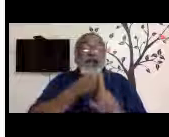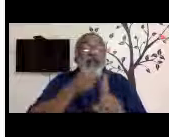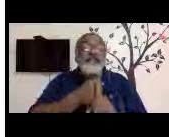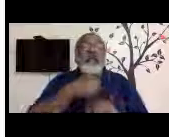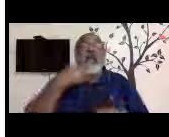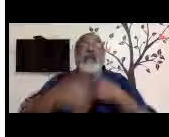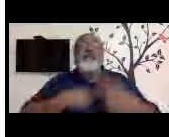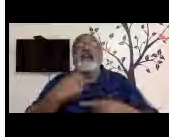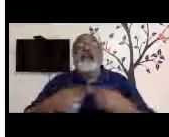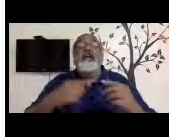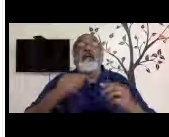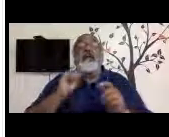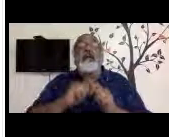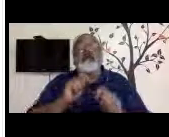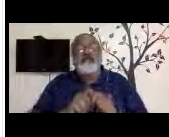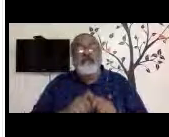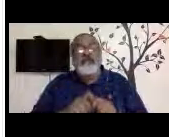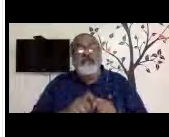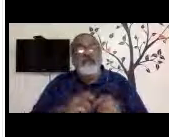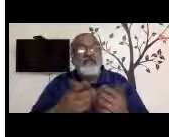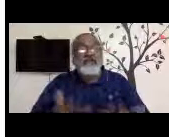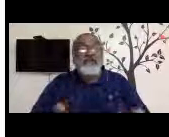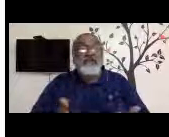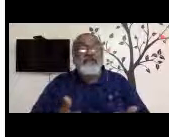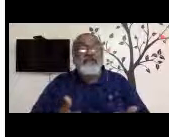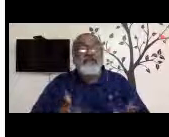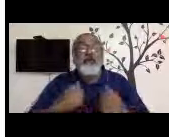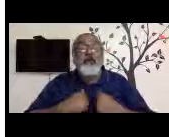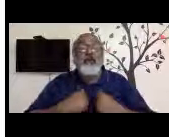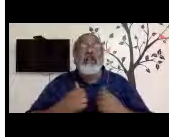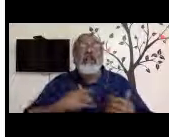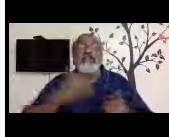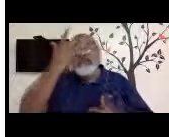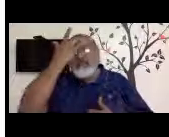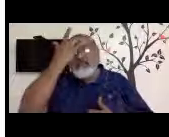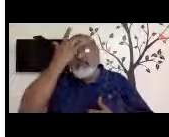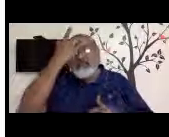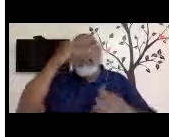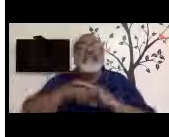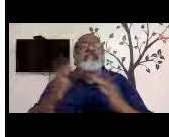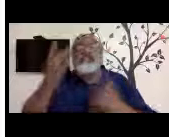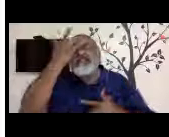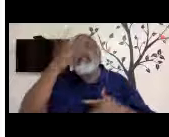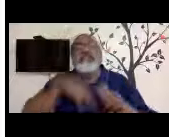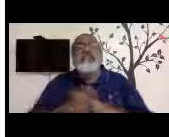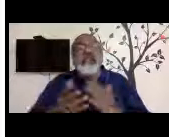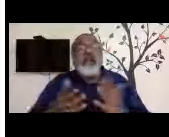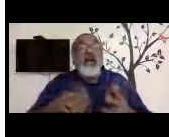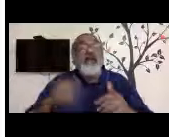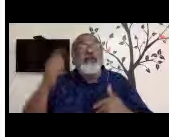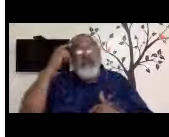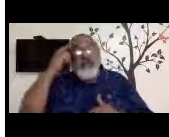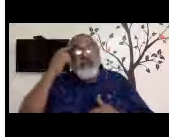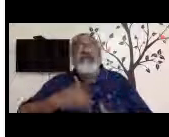this condition impacts day-to-day activities also. Only then a person with disability, a